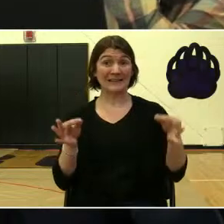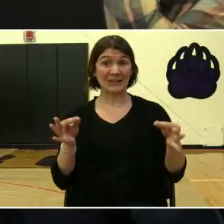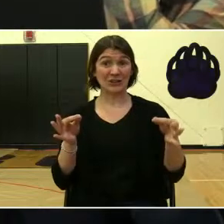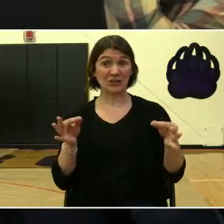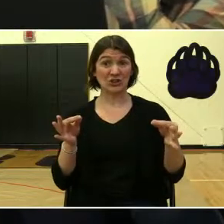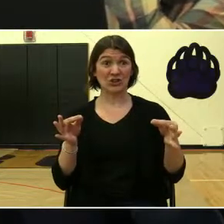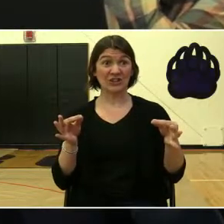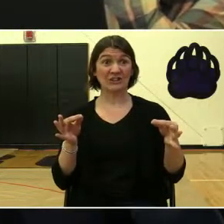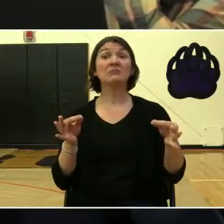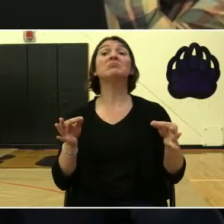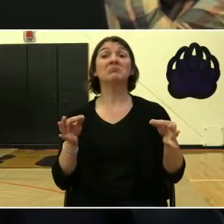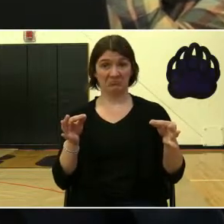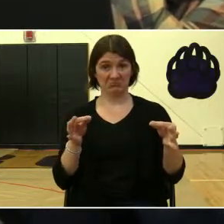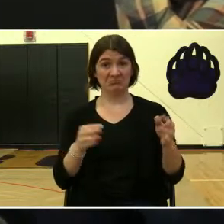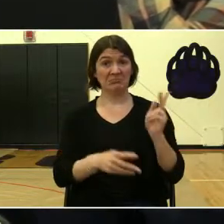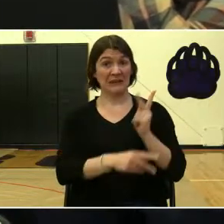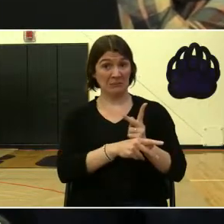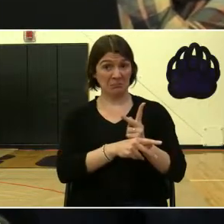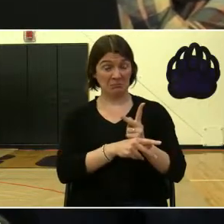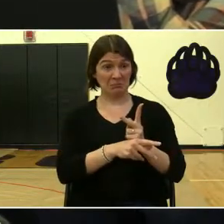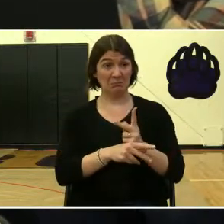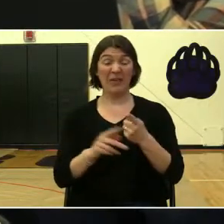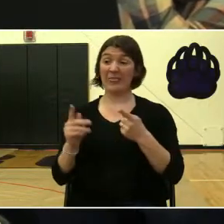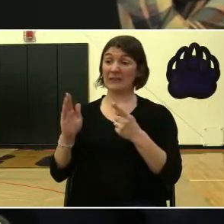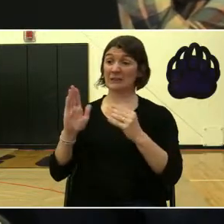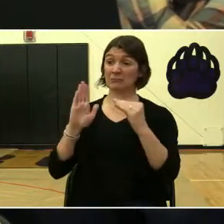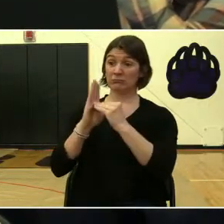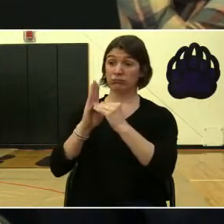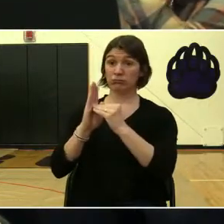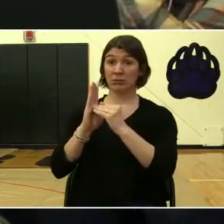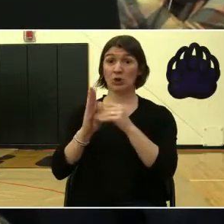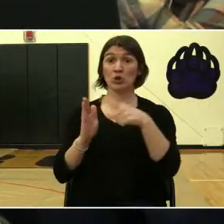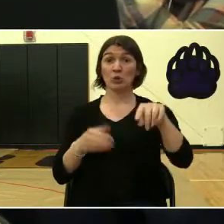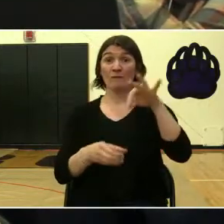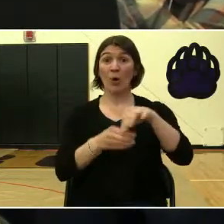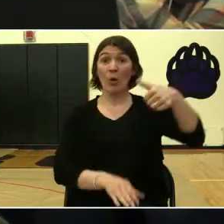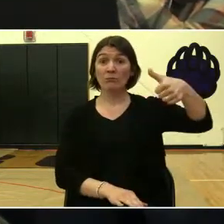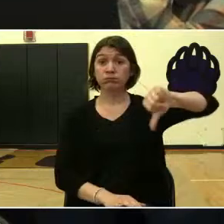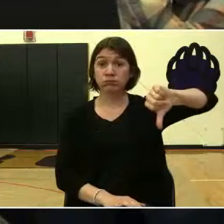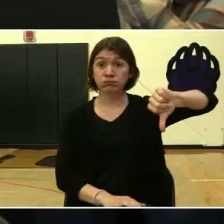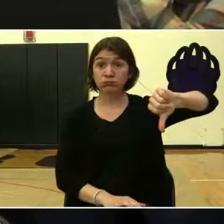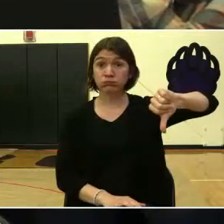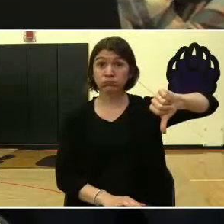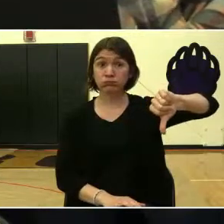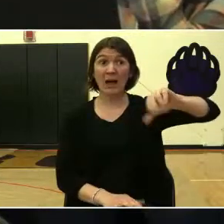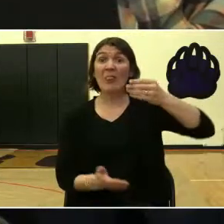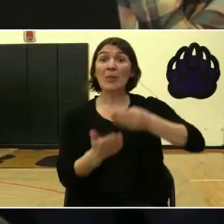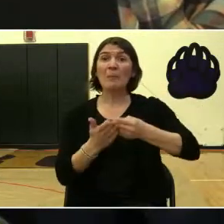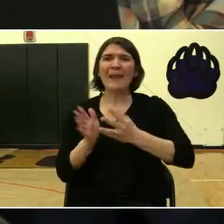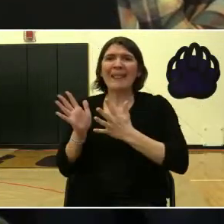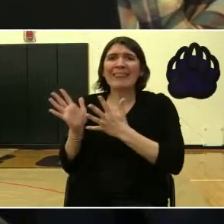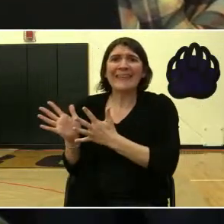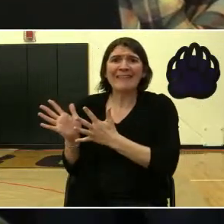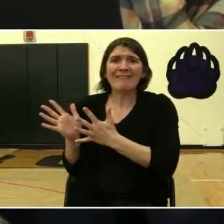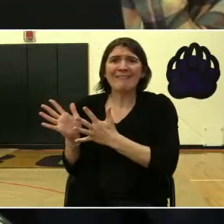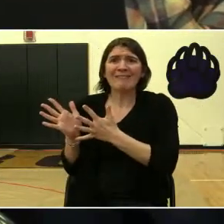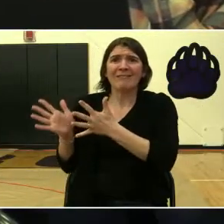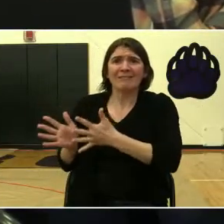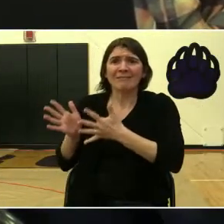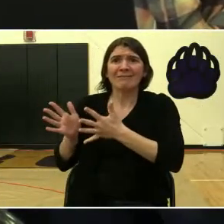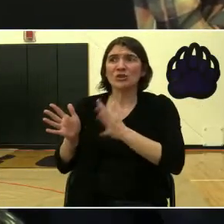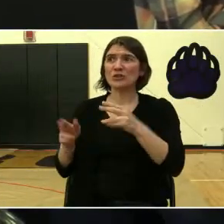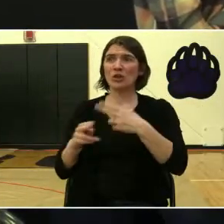is sustained and this article gets voted down that money just remains as